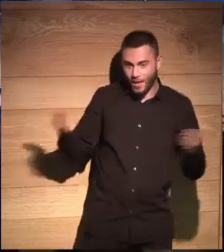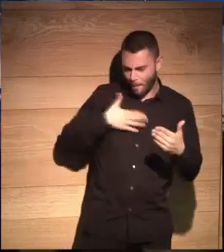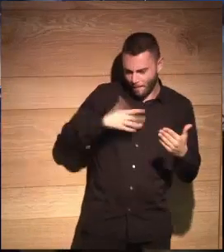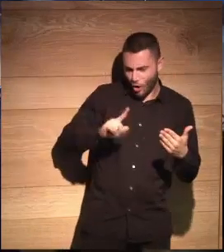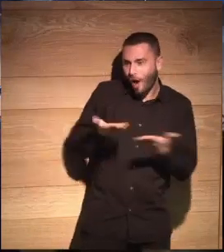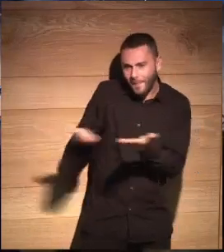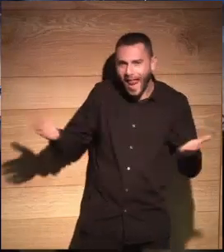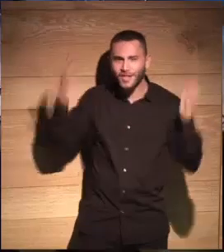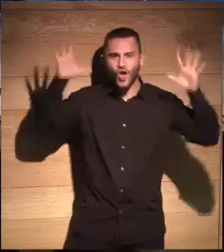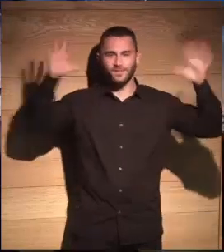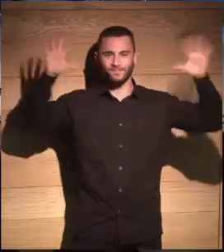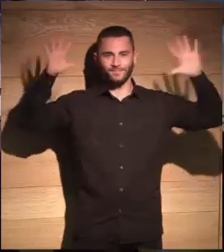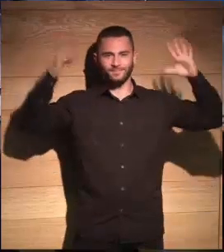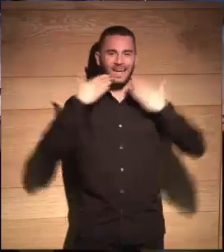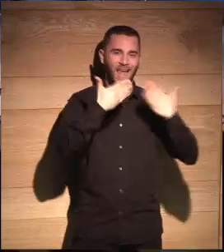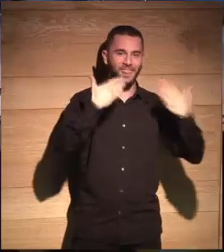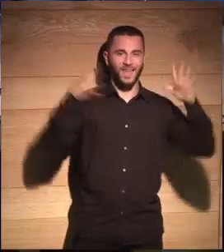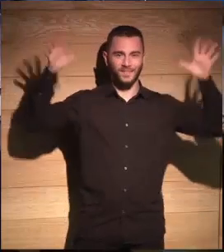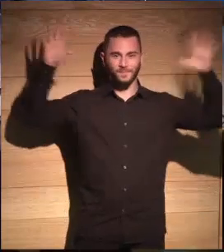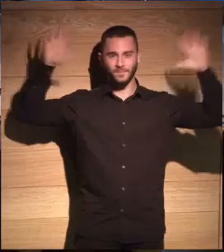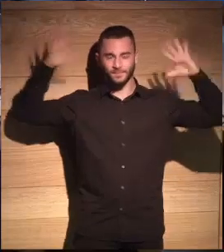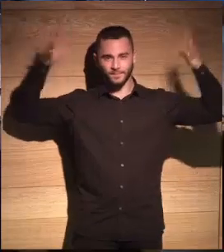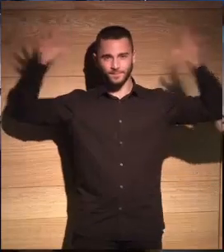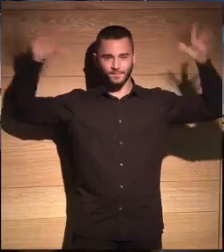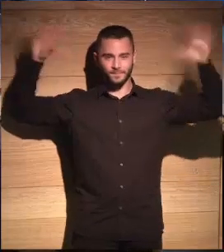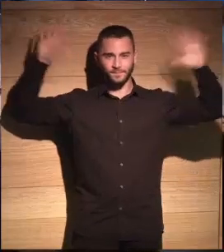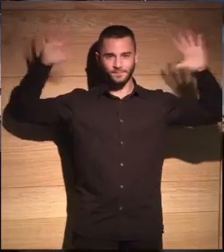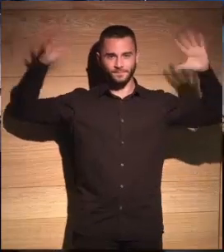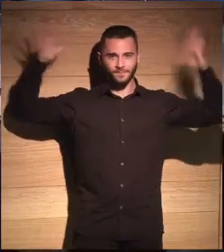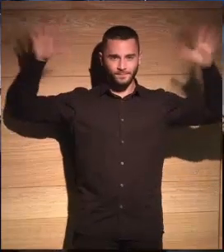para mí. Muchas gracias. Gracias. Un aplauso para ti.